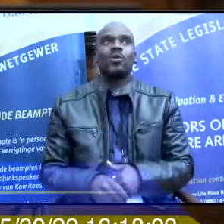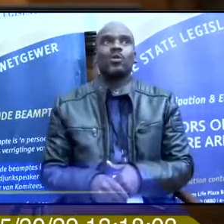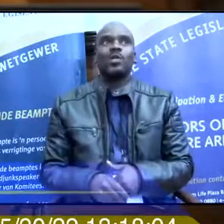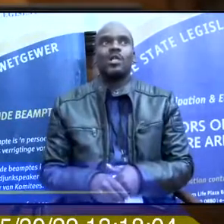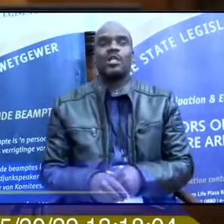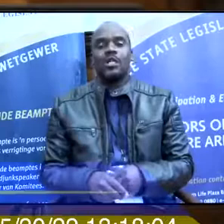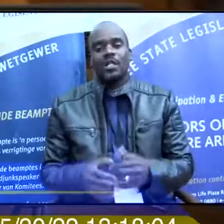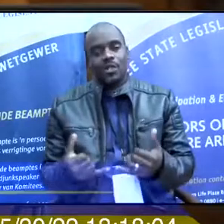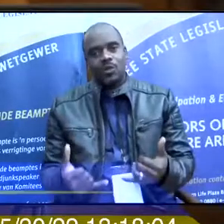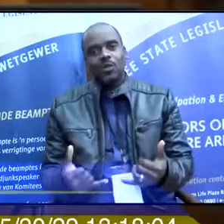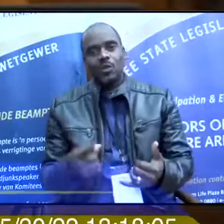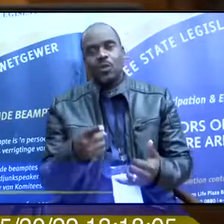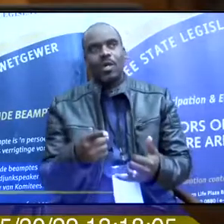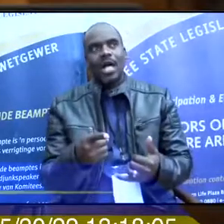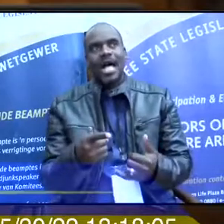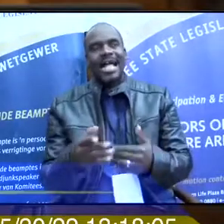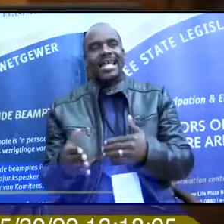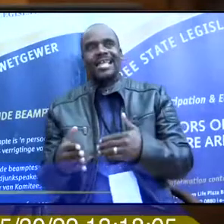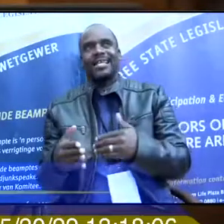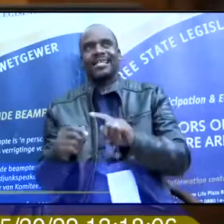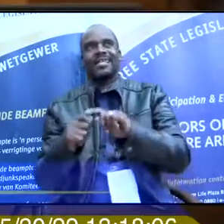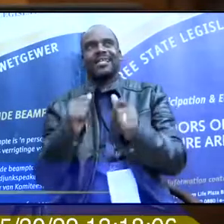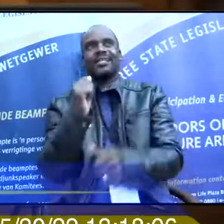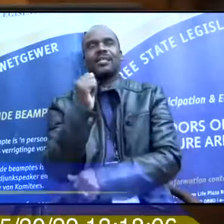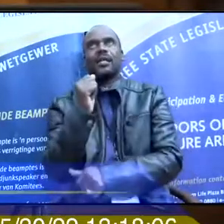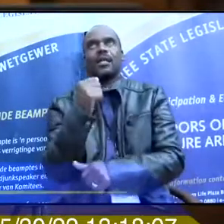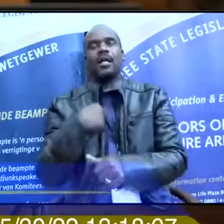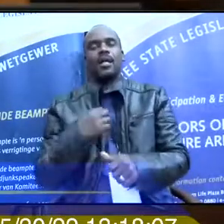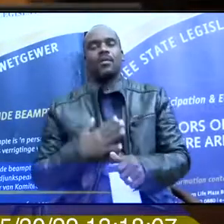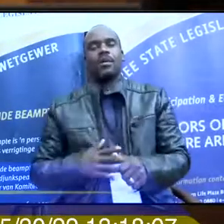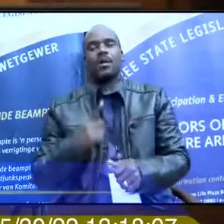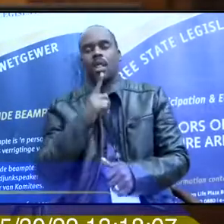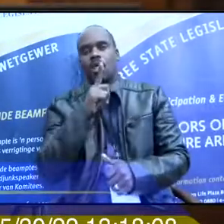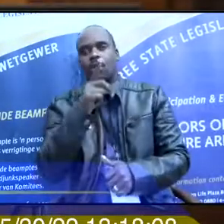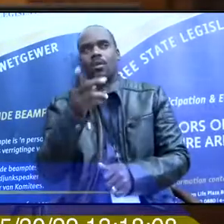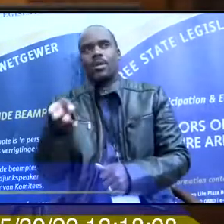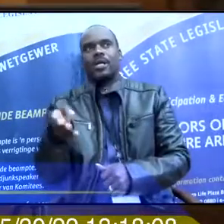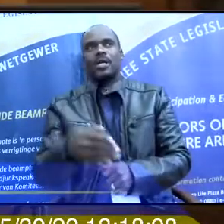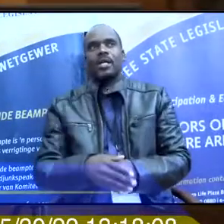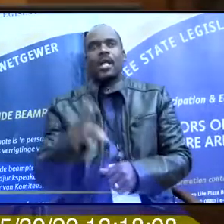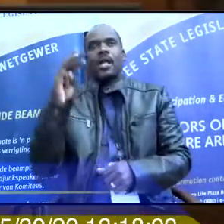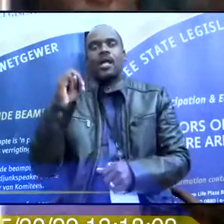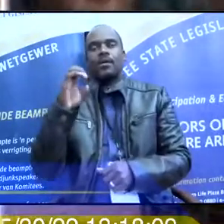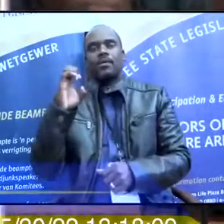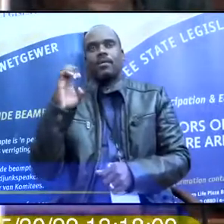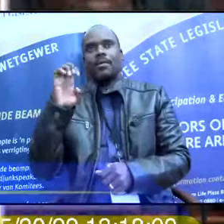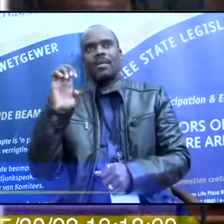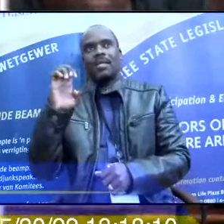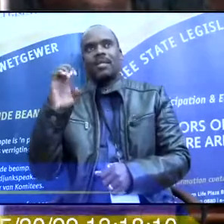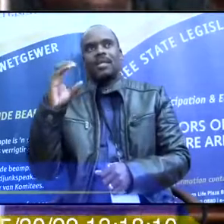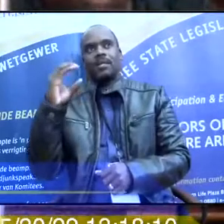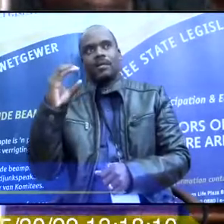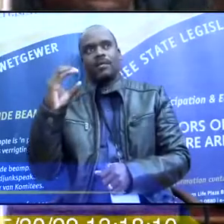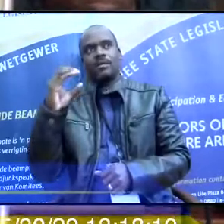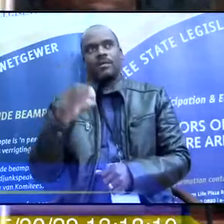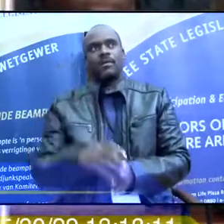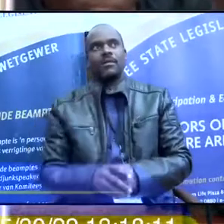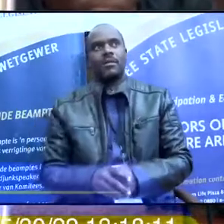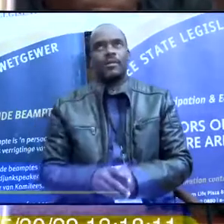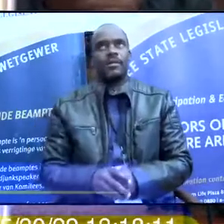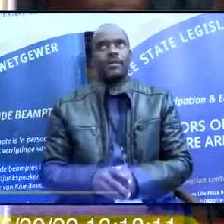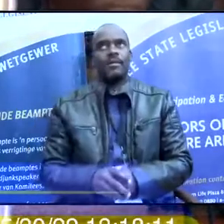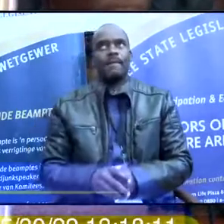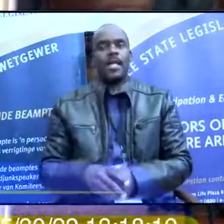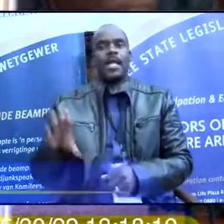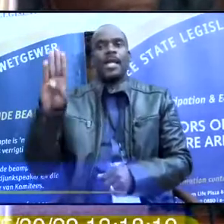as i conclude i want to say to you msc honorable brown